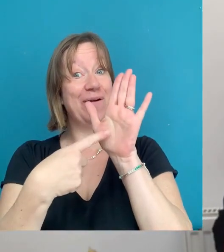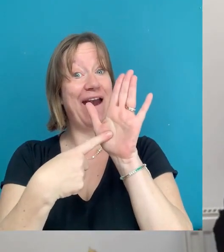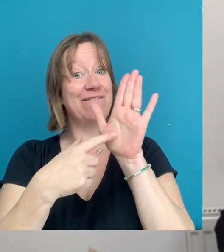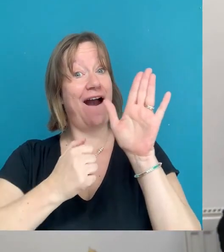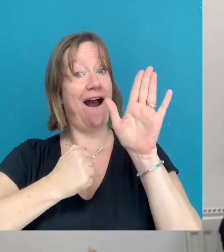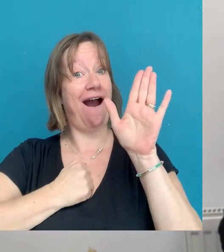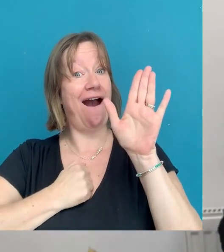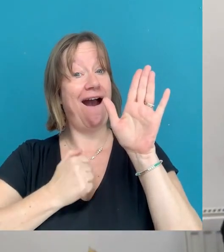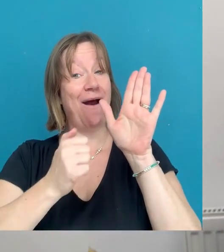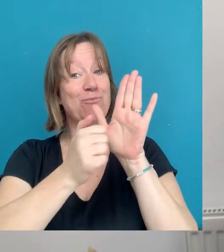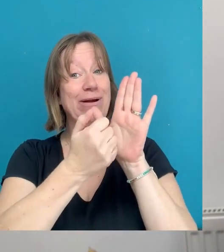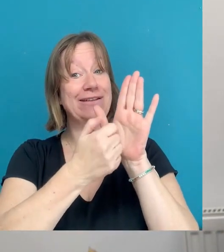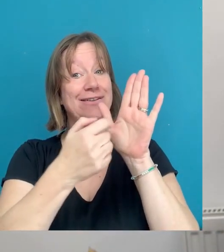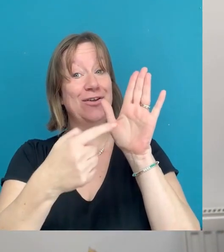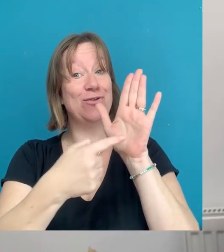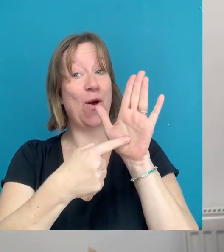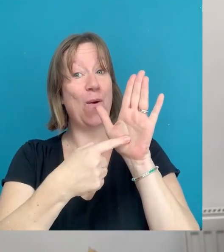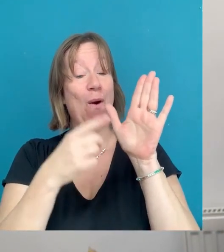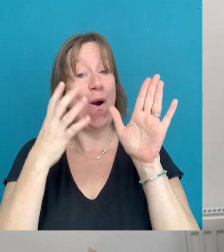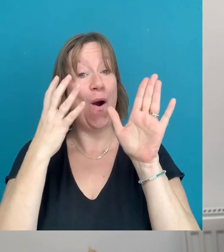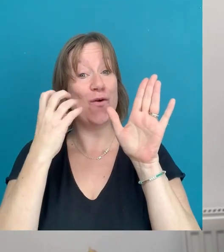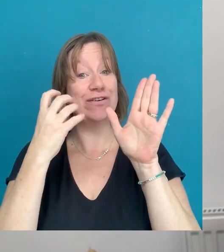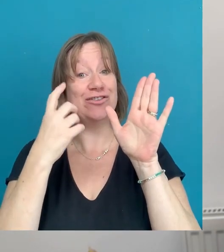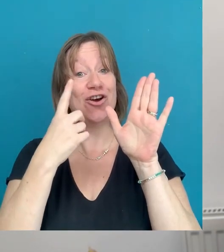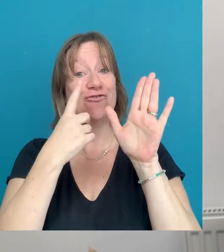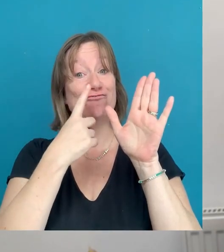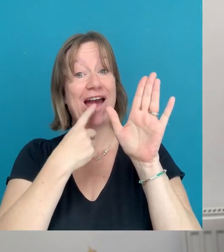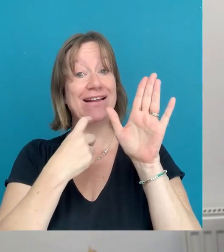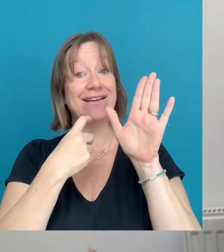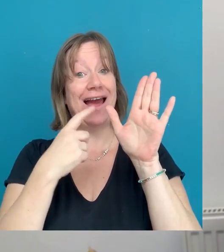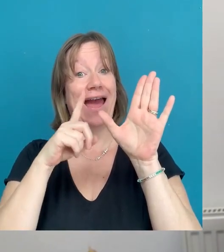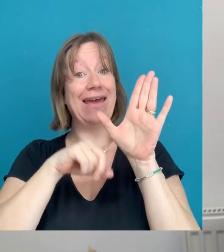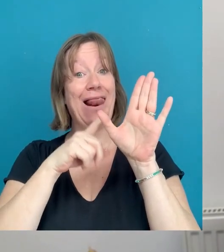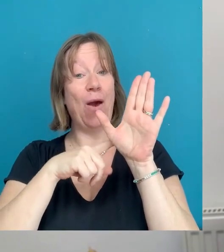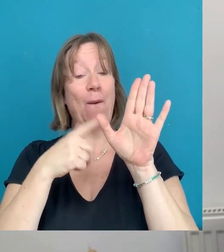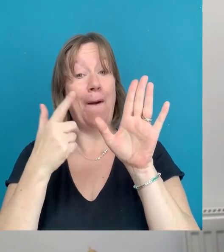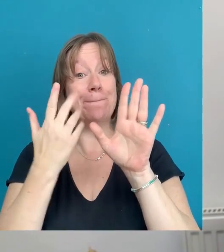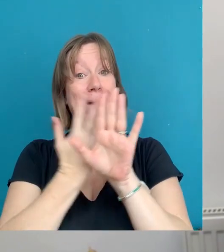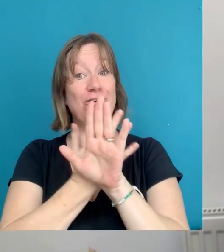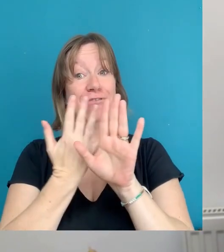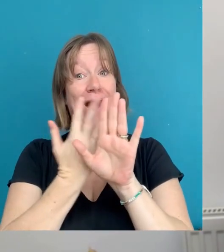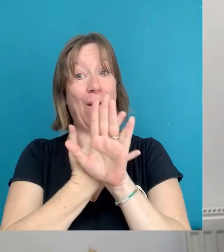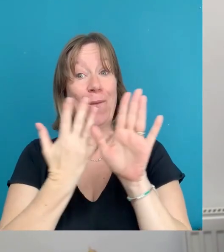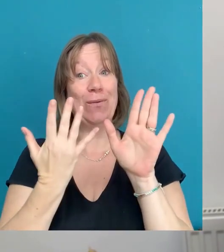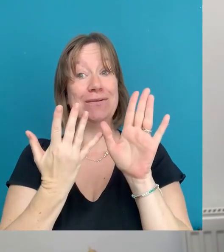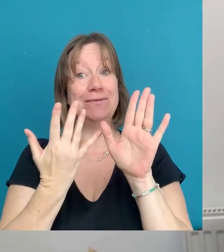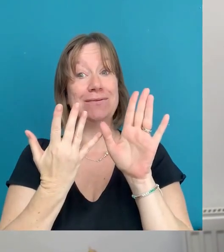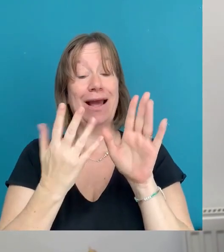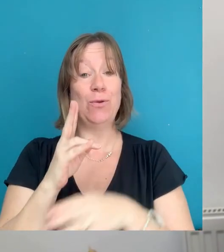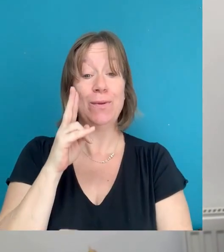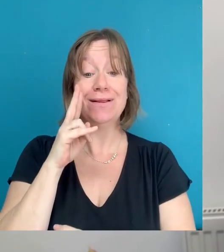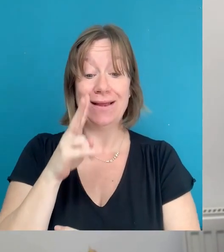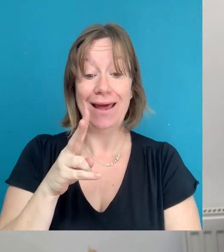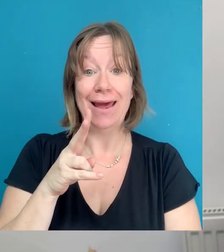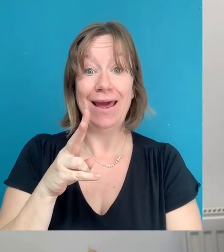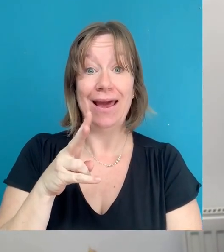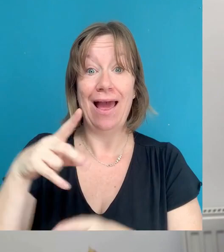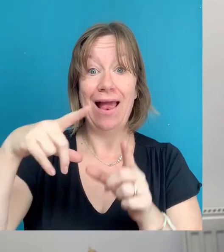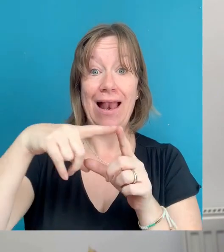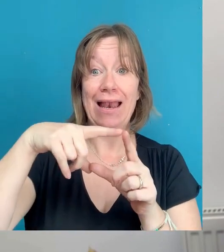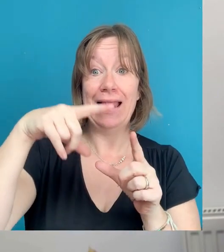And that is our print. So it's an orange, red and yellow background where the